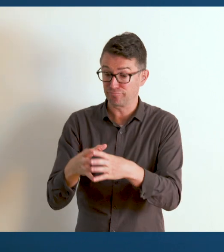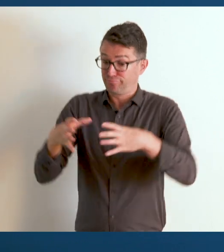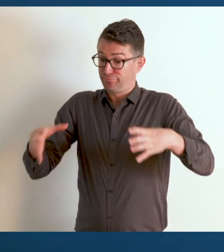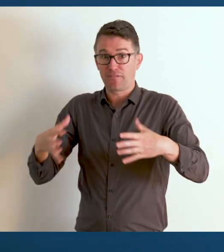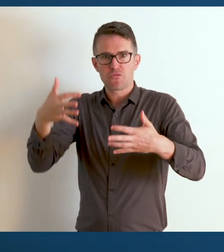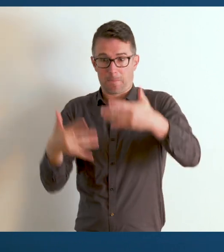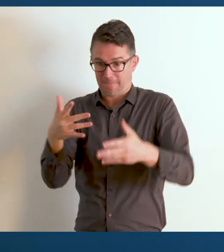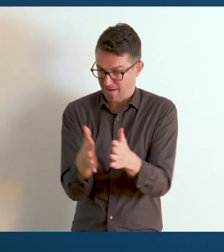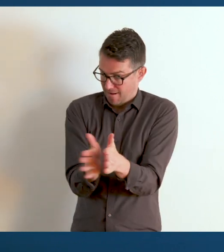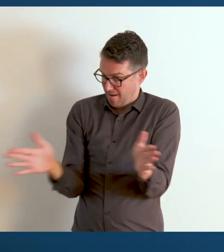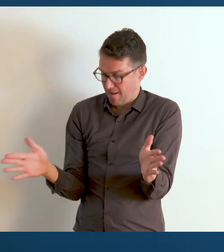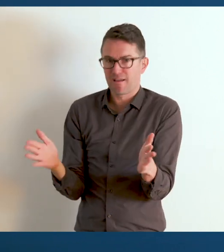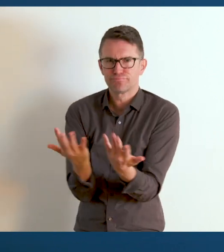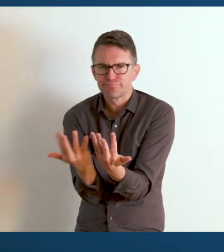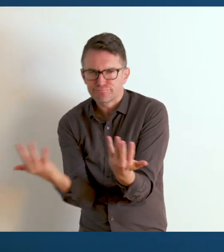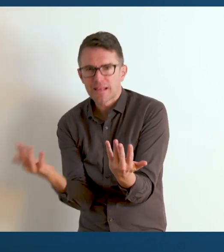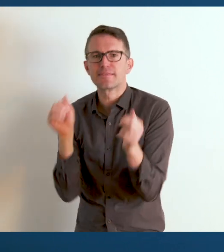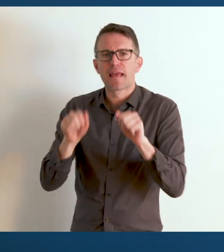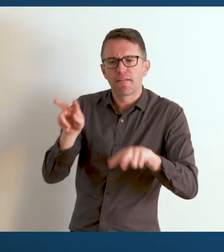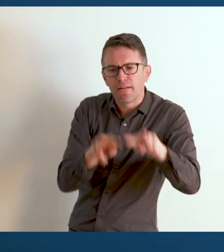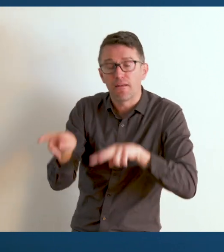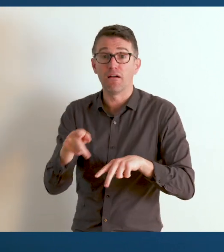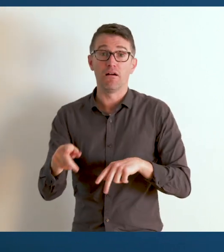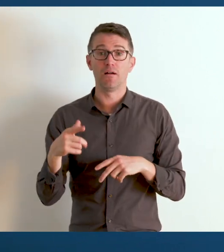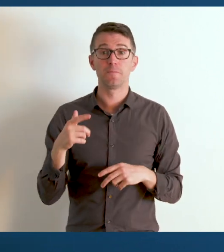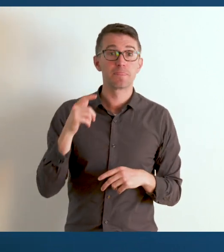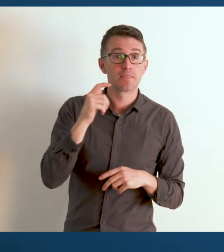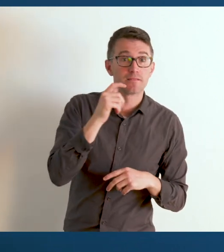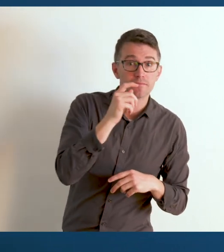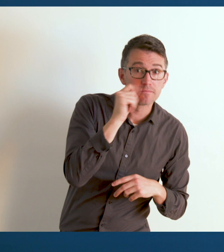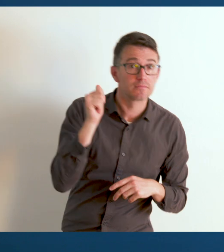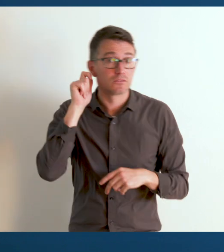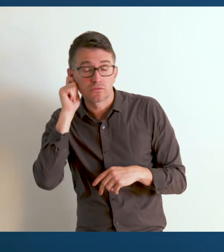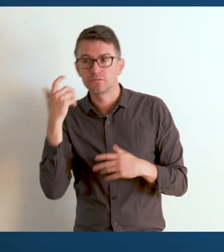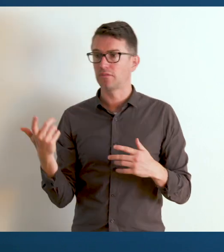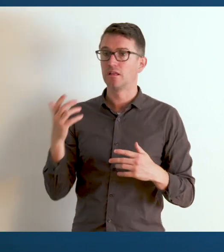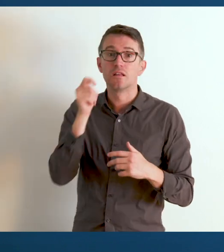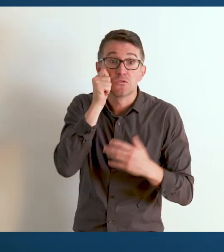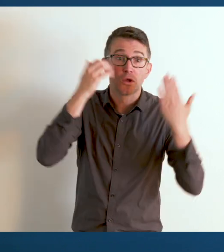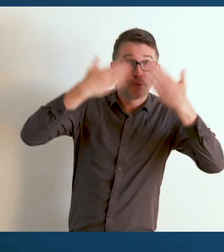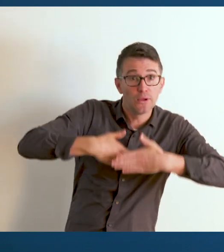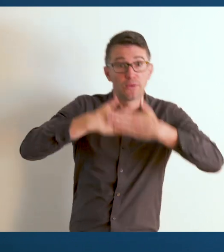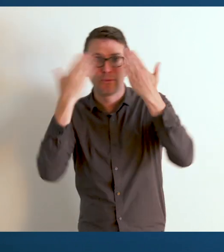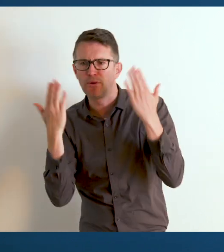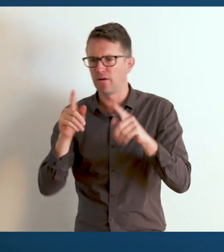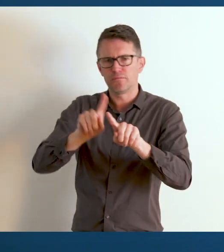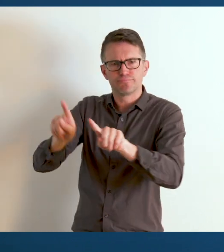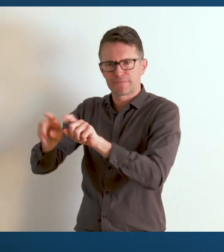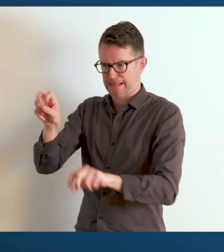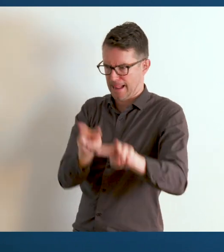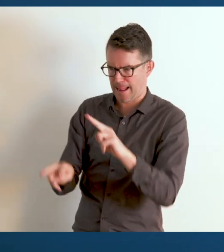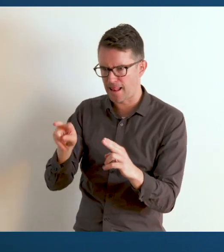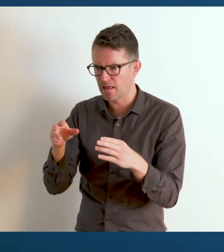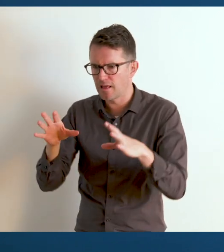analyses by gender and race and urbanicity. But in a census, because you cover everybody, you've got the population